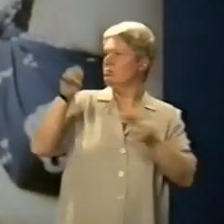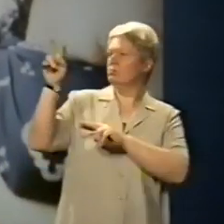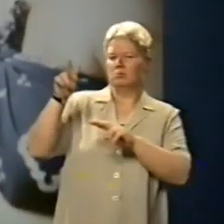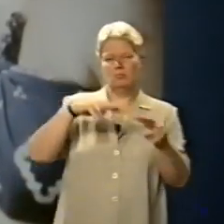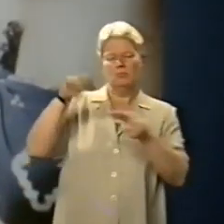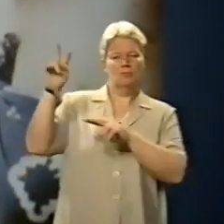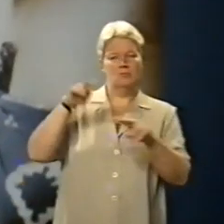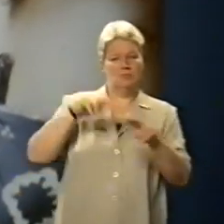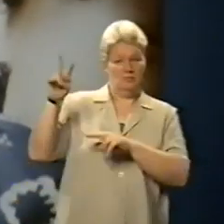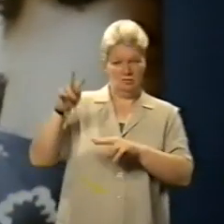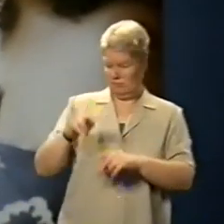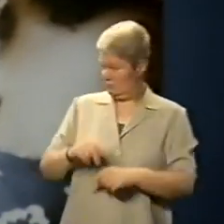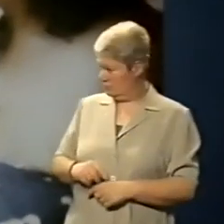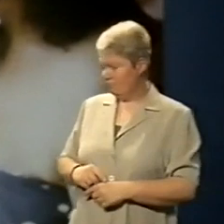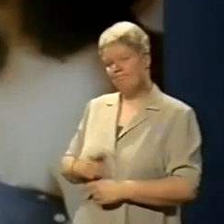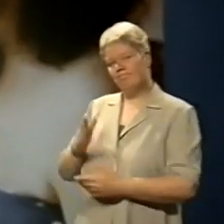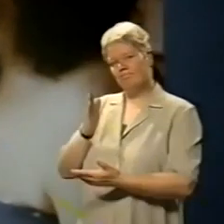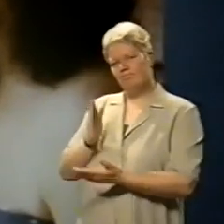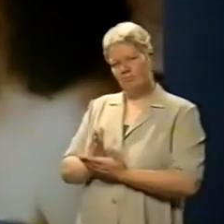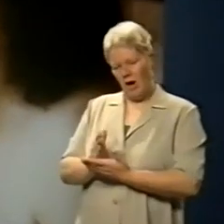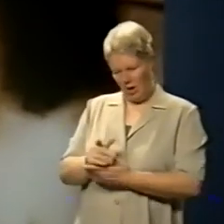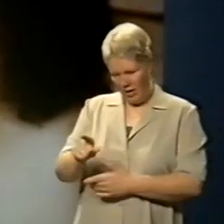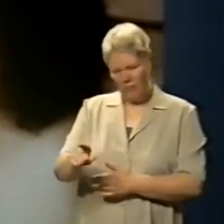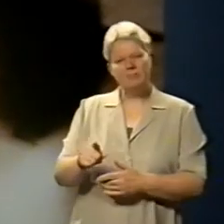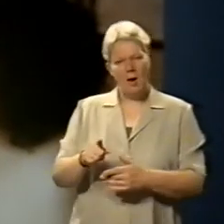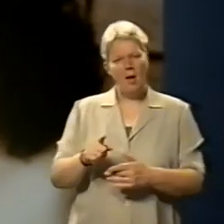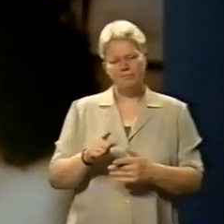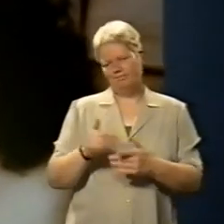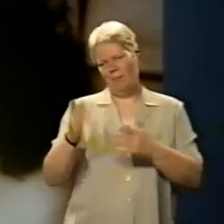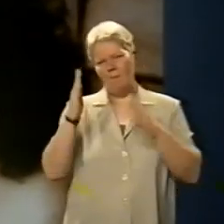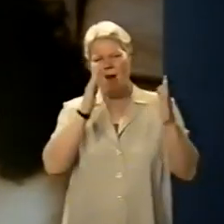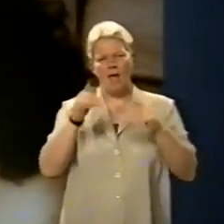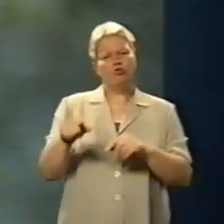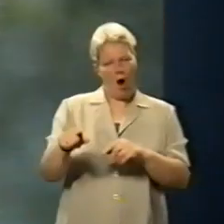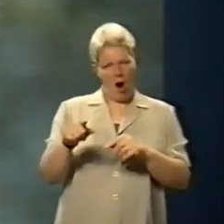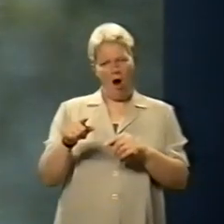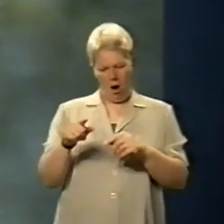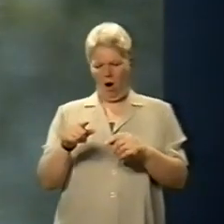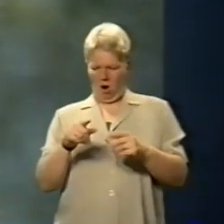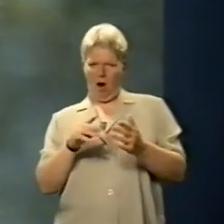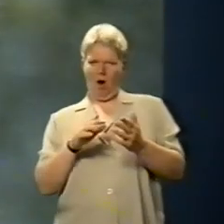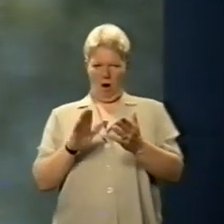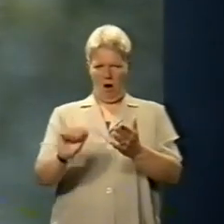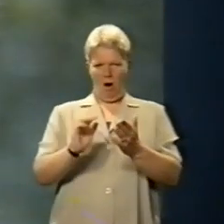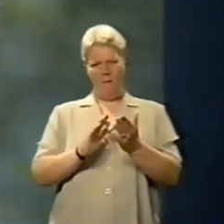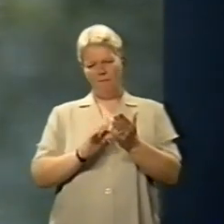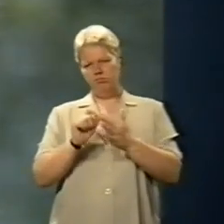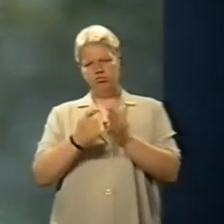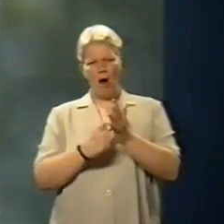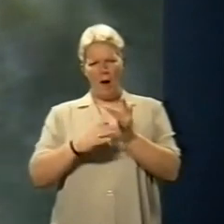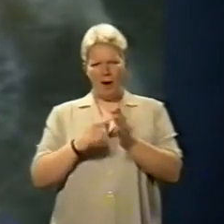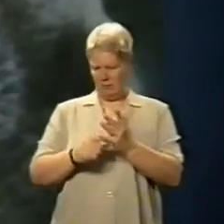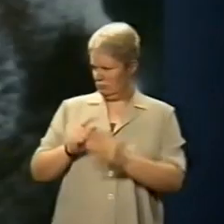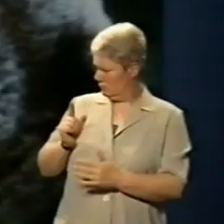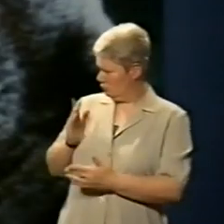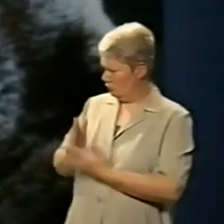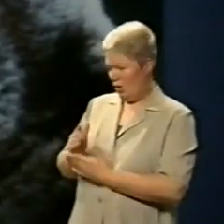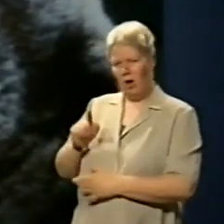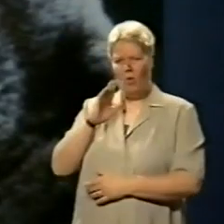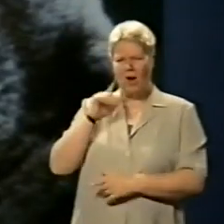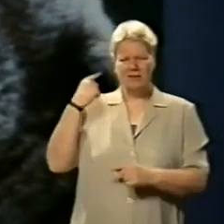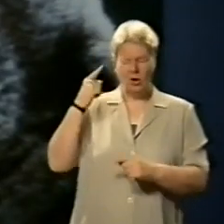It was the reaction of Malaysian primates to that noise that gave Deborah Withington the idea for a new camera. She noticed that broadband